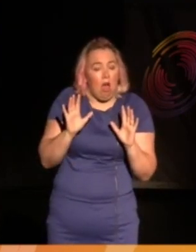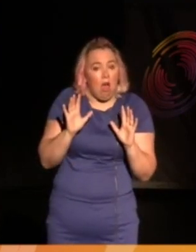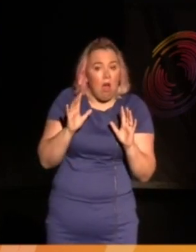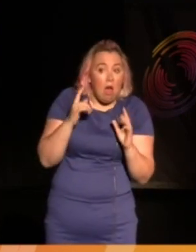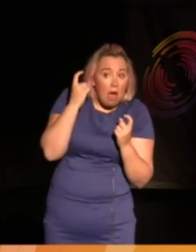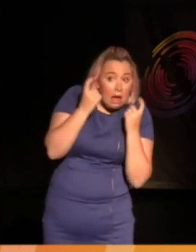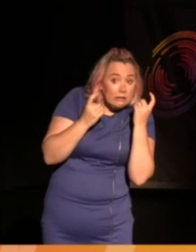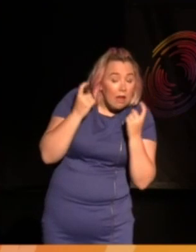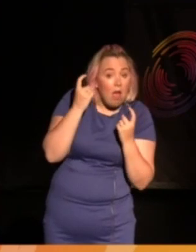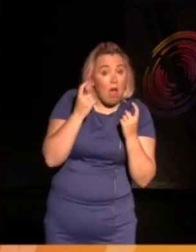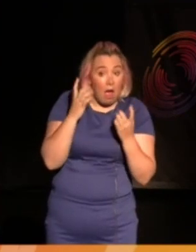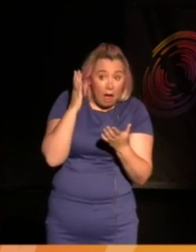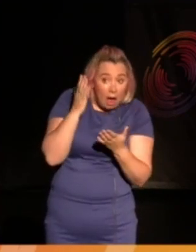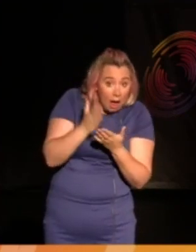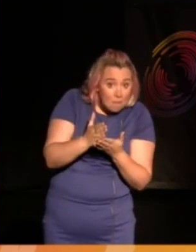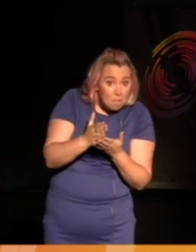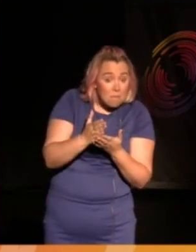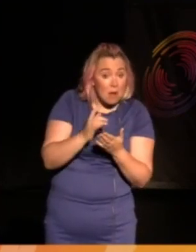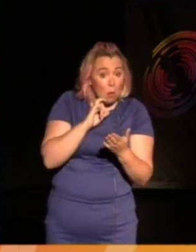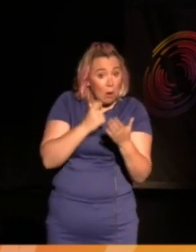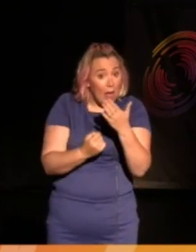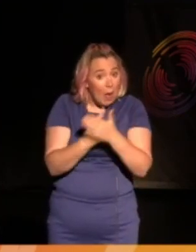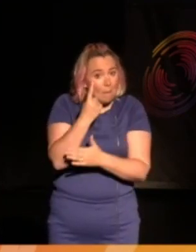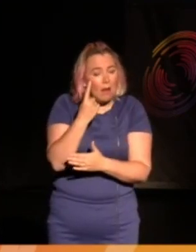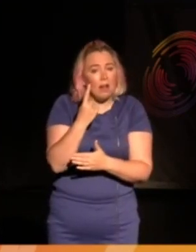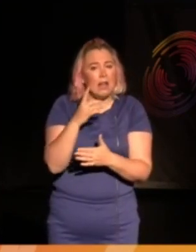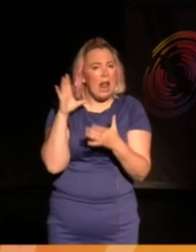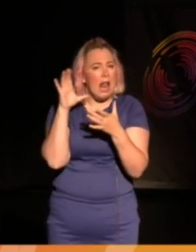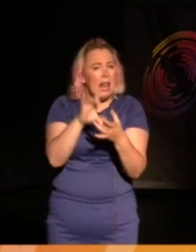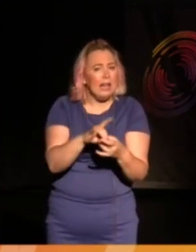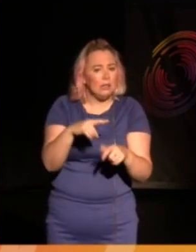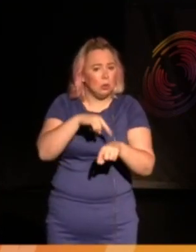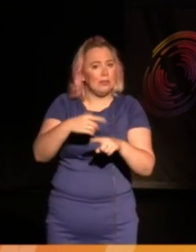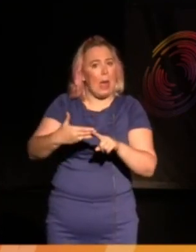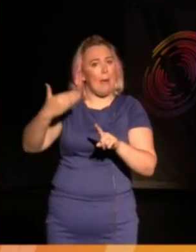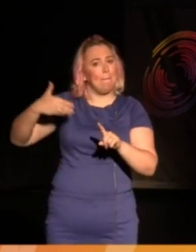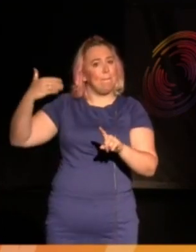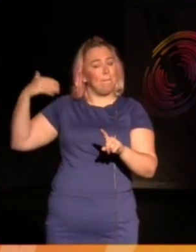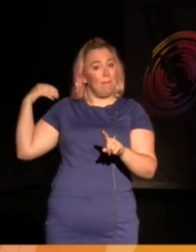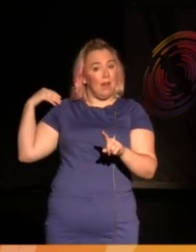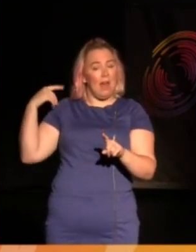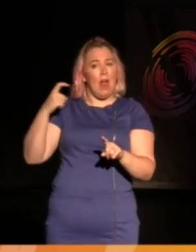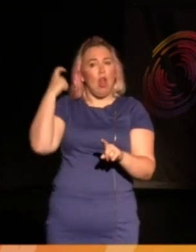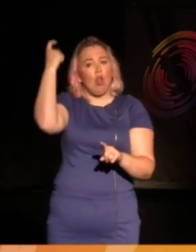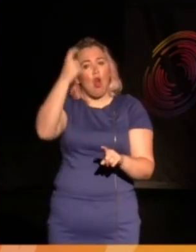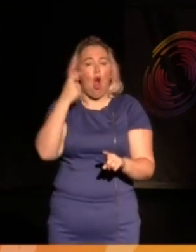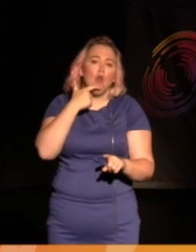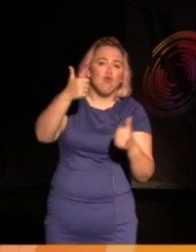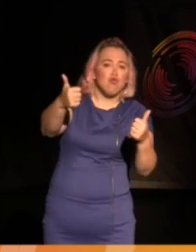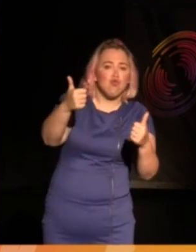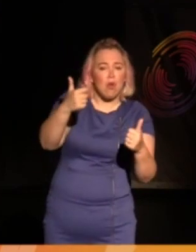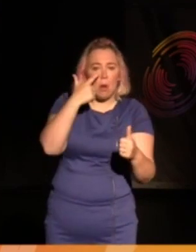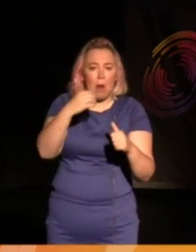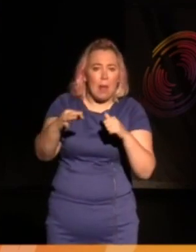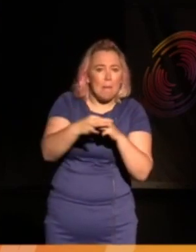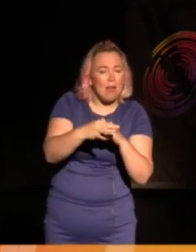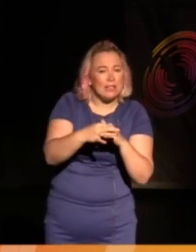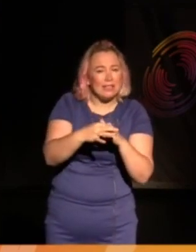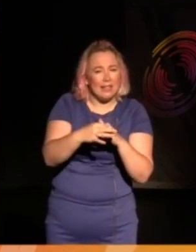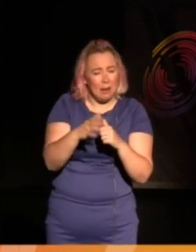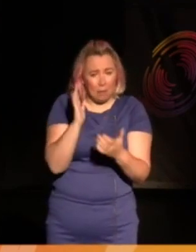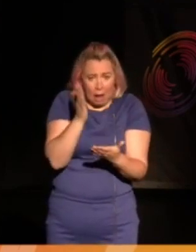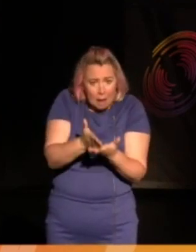without acknowledging that its arrival was not the product of time and tide, but because it was fought for, even when it was